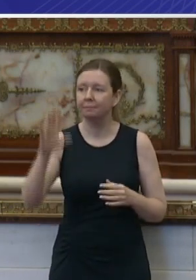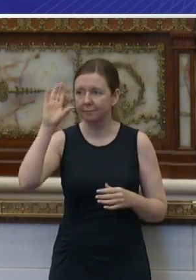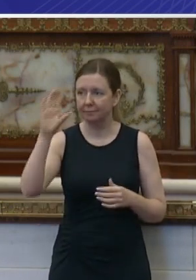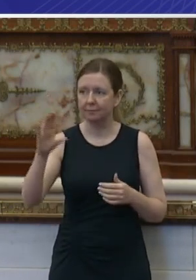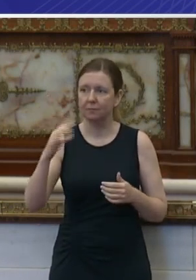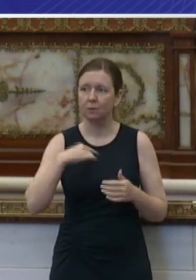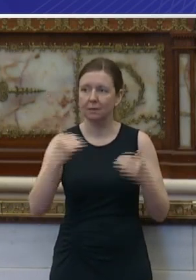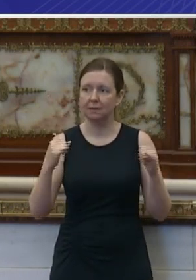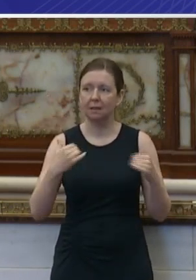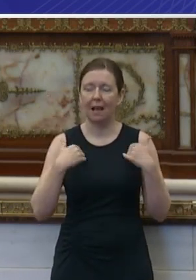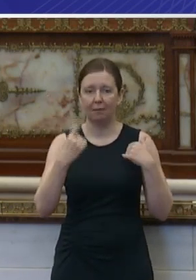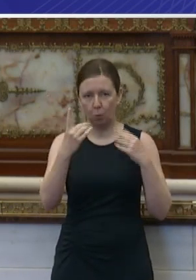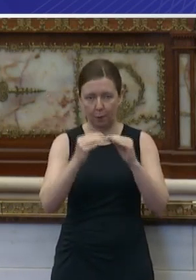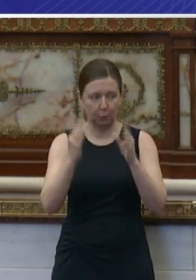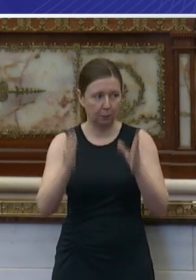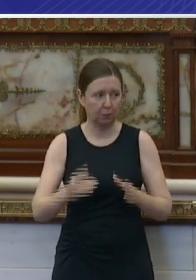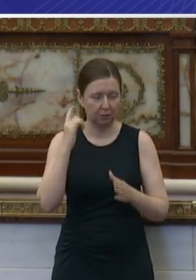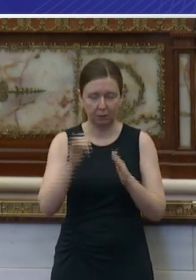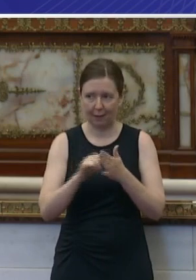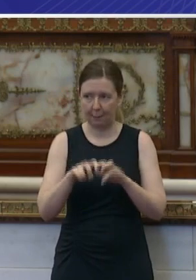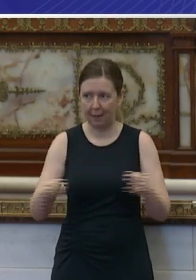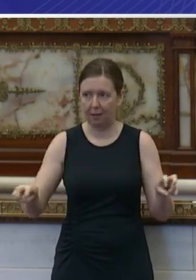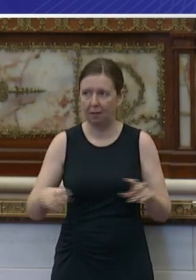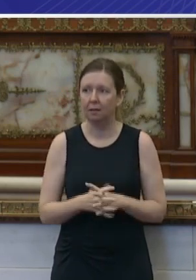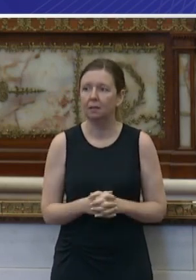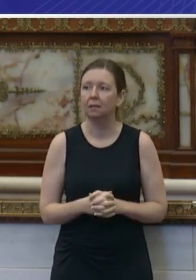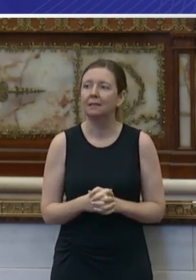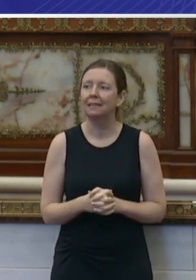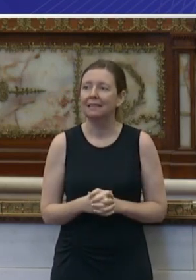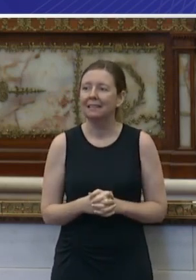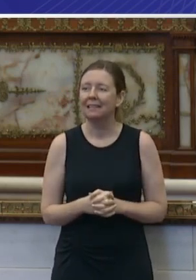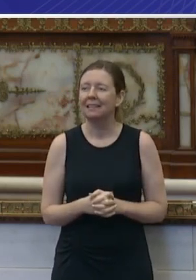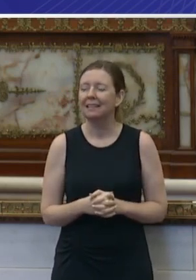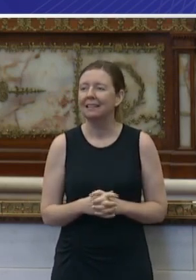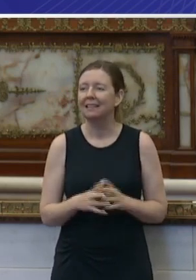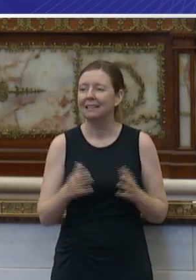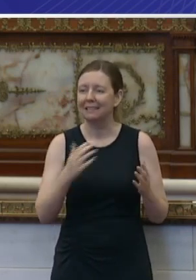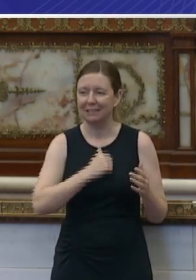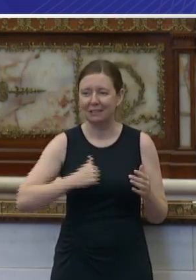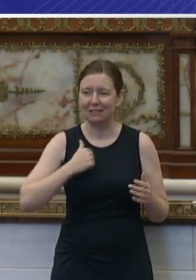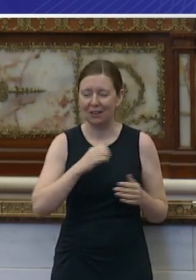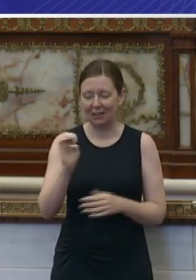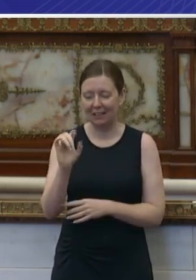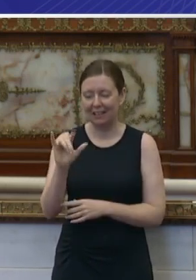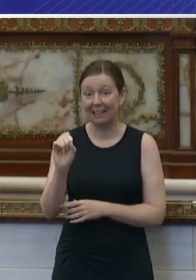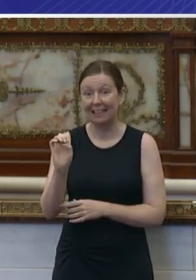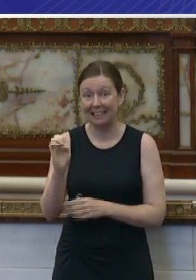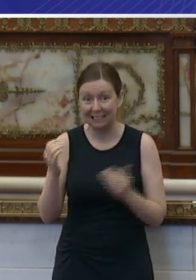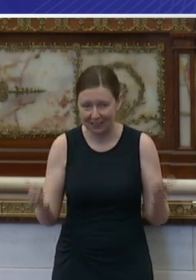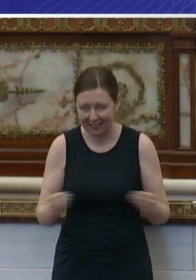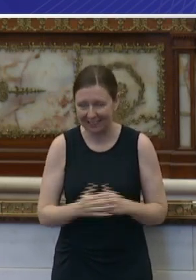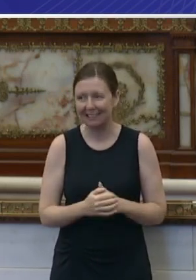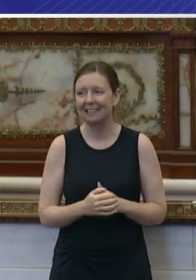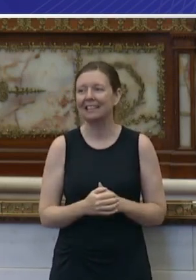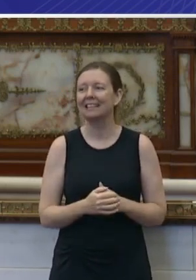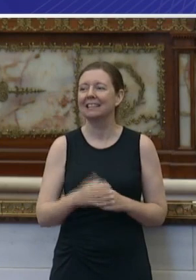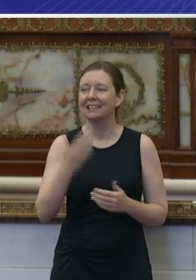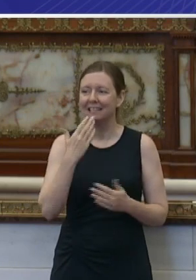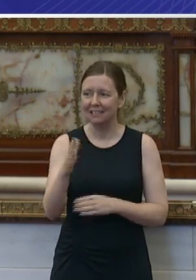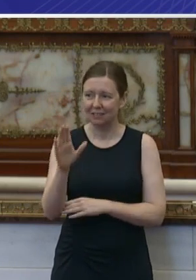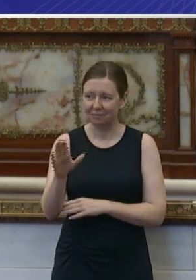Hi, we still have one more person for this panel that we over. Sorry, Elise. Thank you.